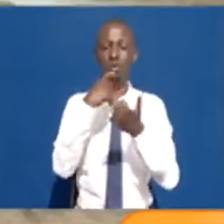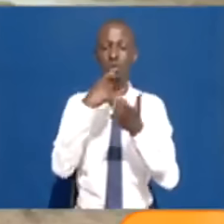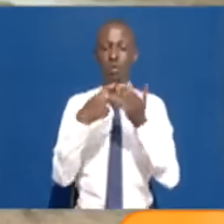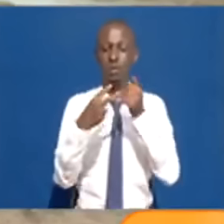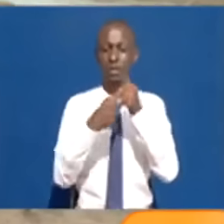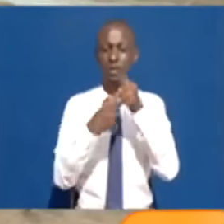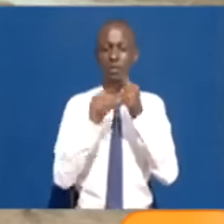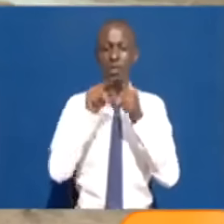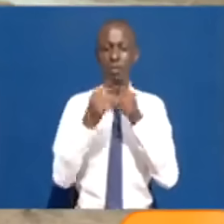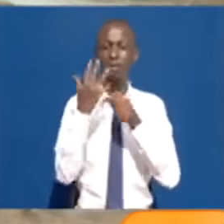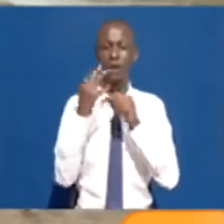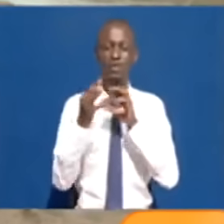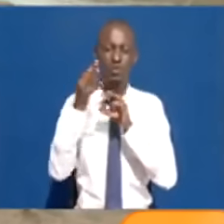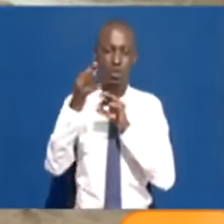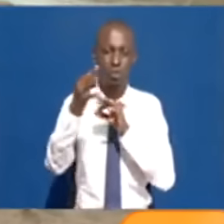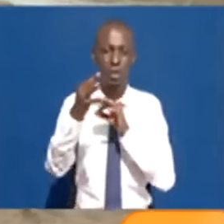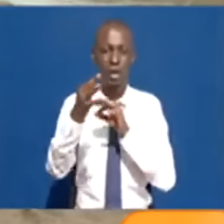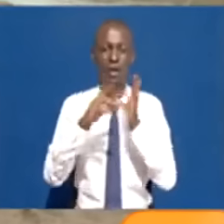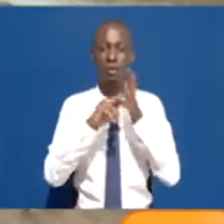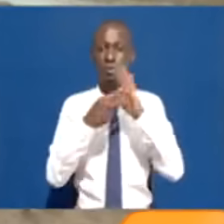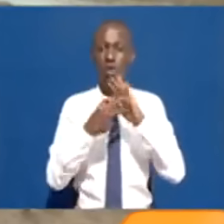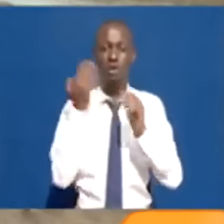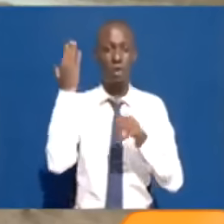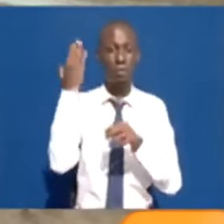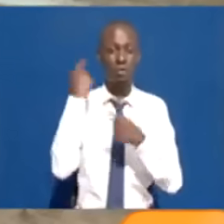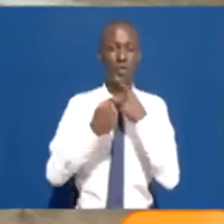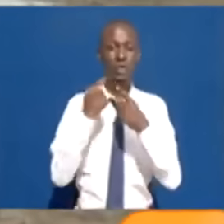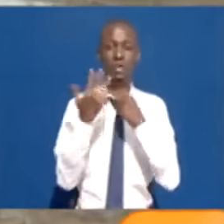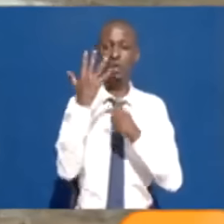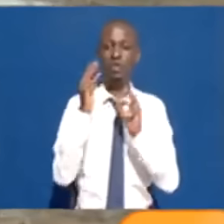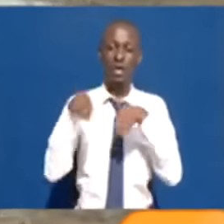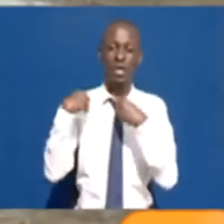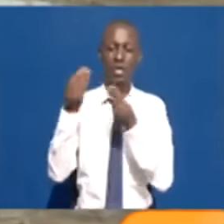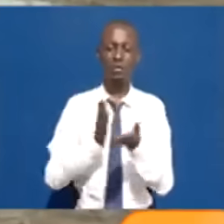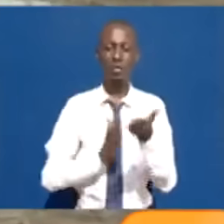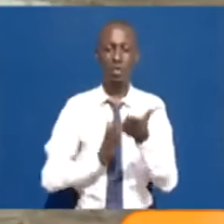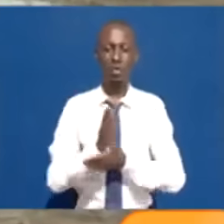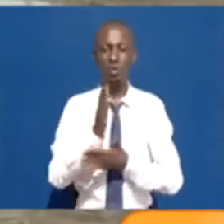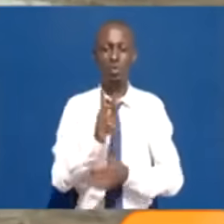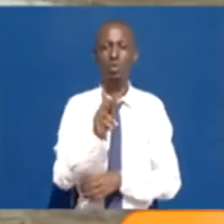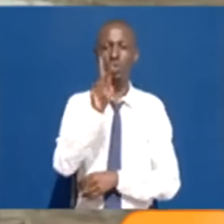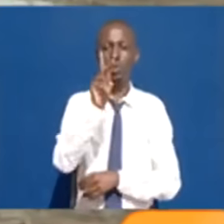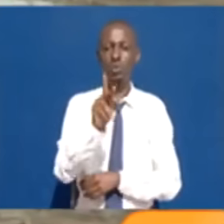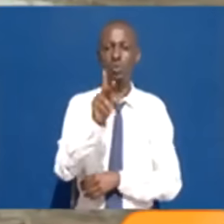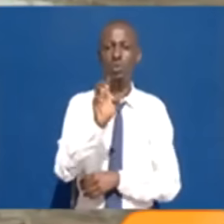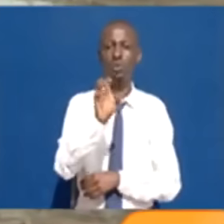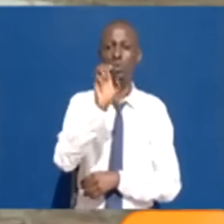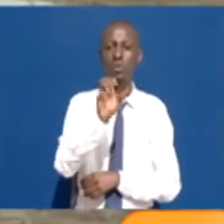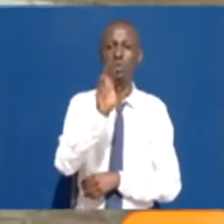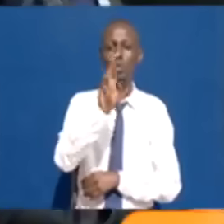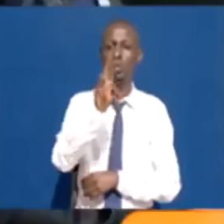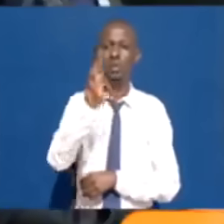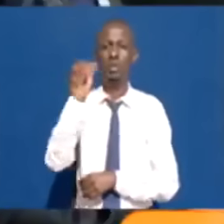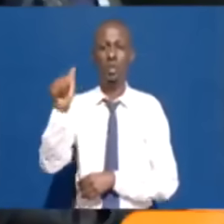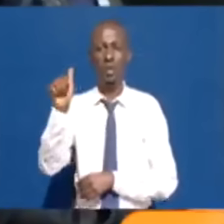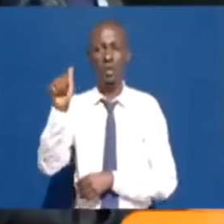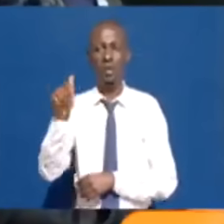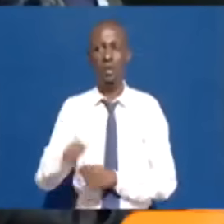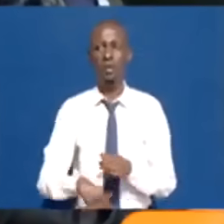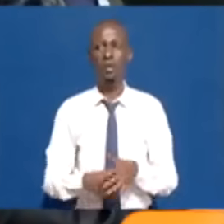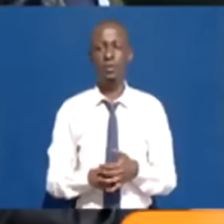kilometers. The project was issued 5 years ago through Kera, or the Kenya Rural Roads Authority. Oh,